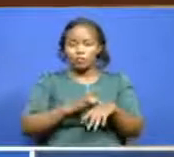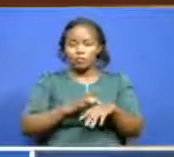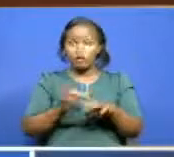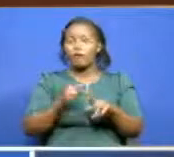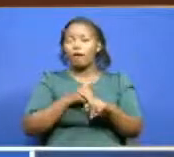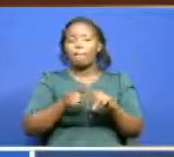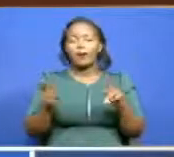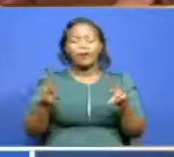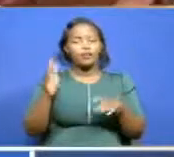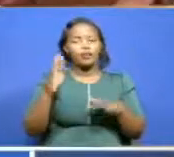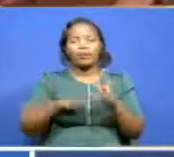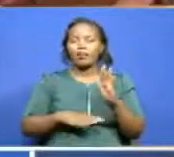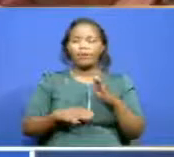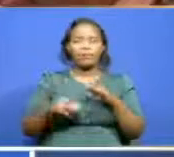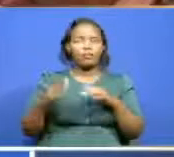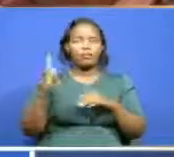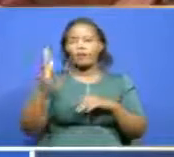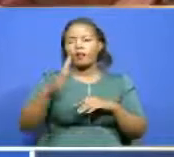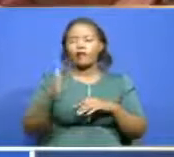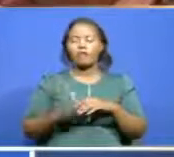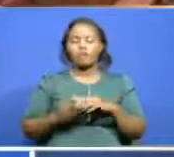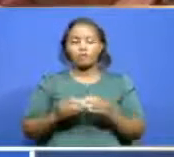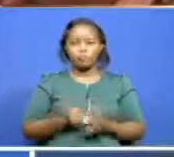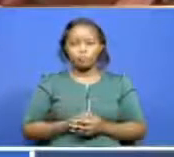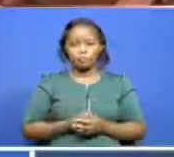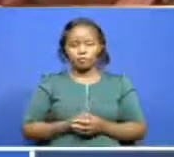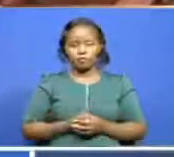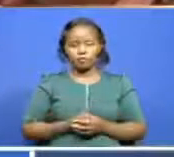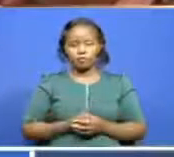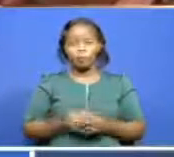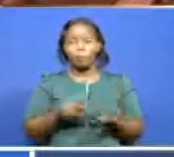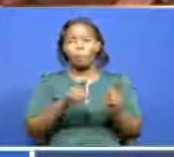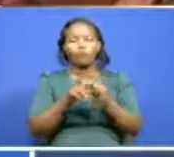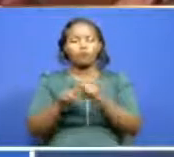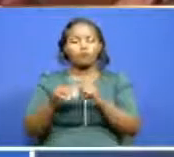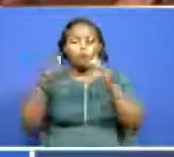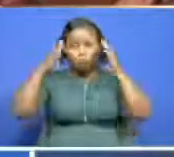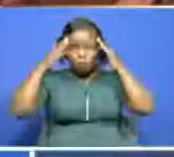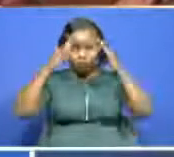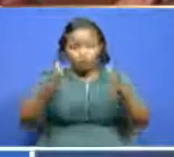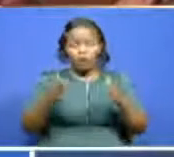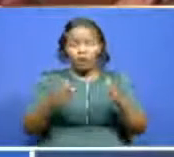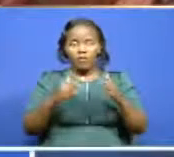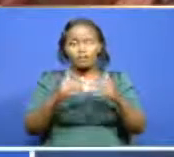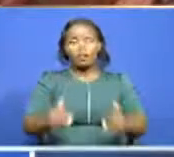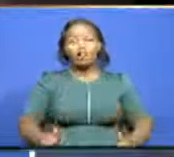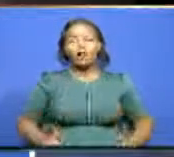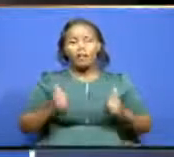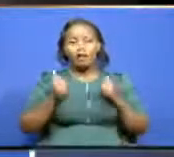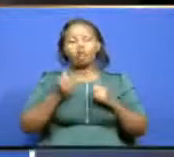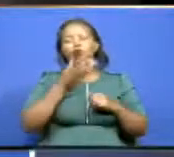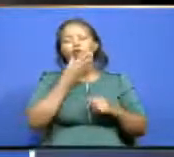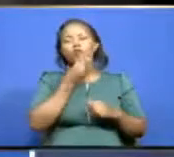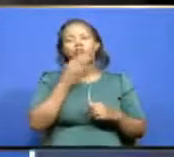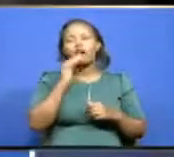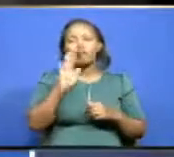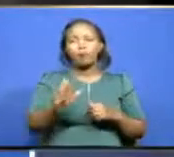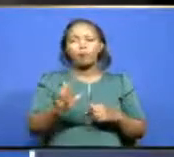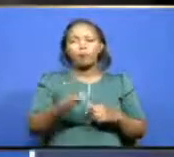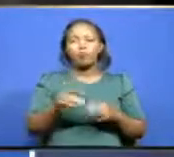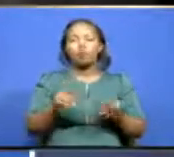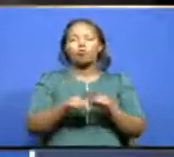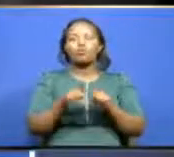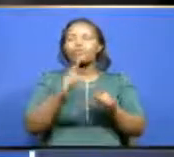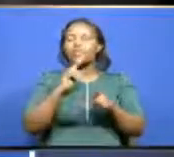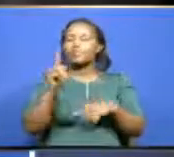in the history of our country. Pia alitumia fursa hiyo kuangazia maisha na nyakati za marehemu babake Senator Yusuf Haji, huku akimtaja